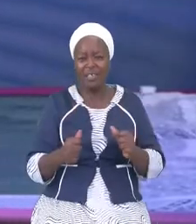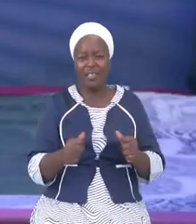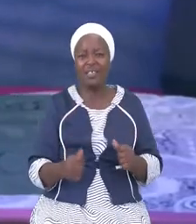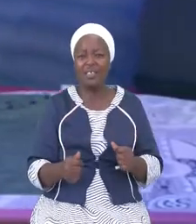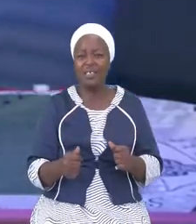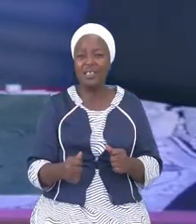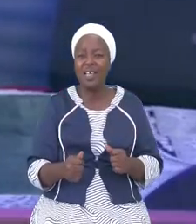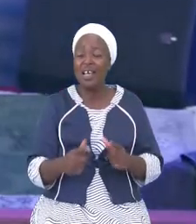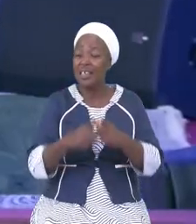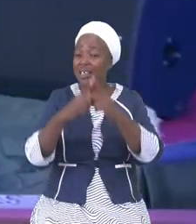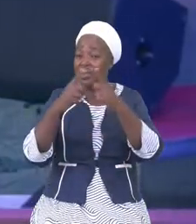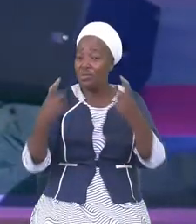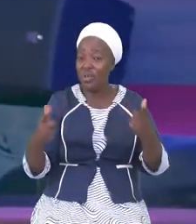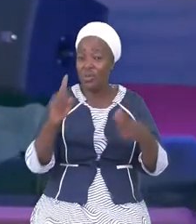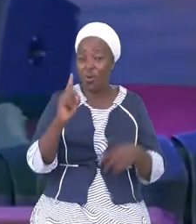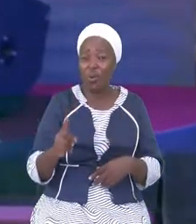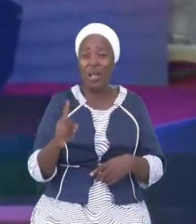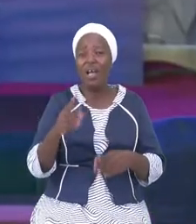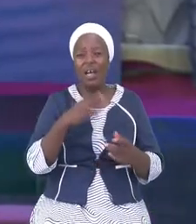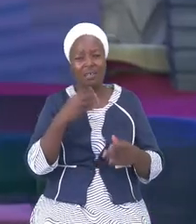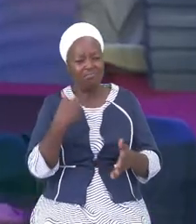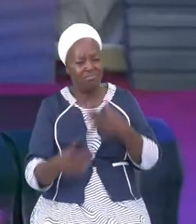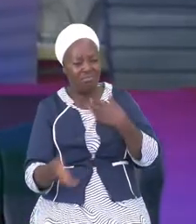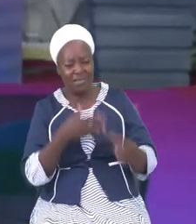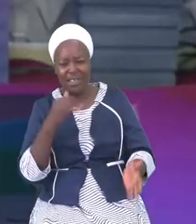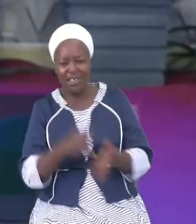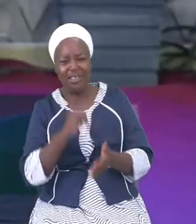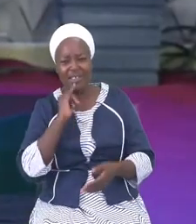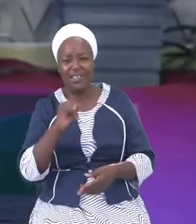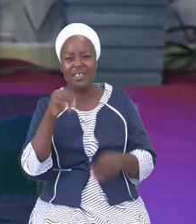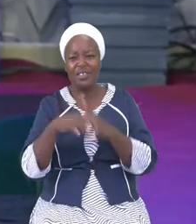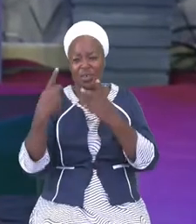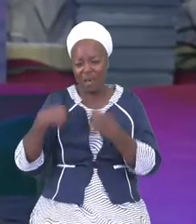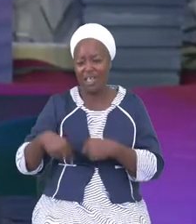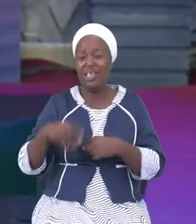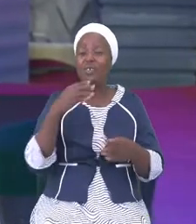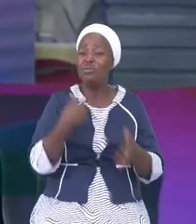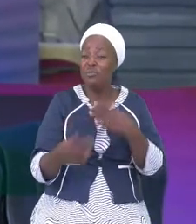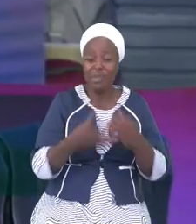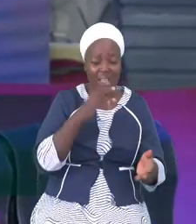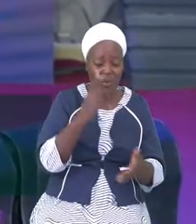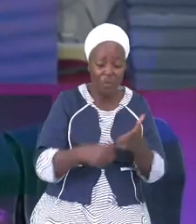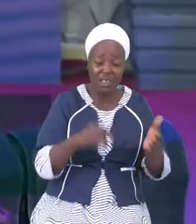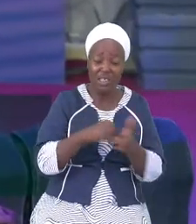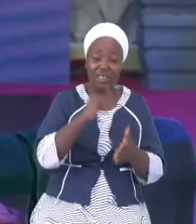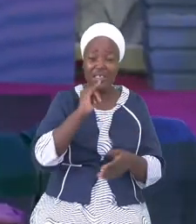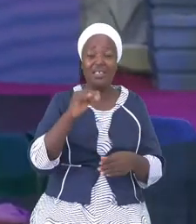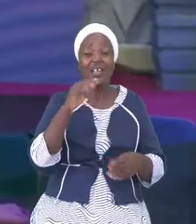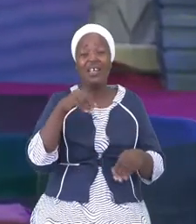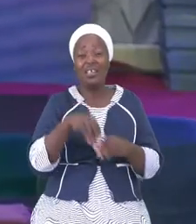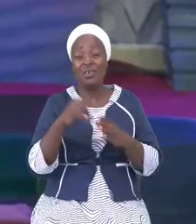miraculous, special. Whatever it is in your heart, whatever it is that the Lord will